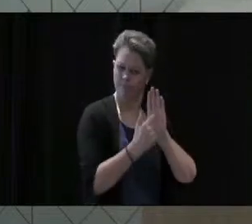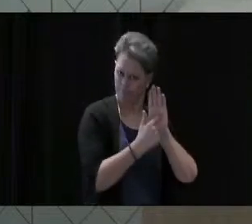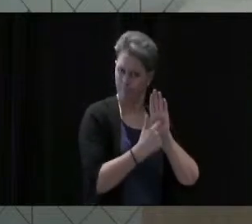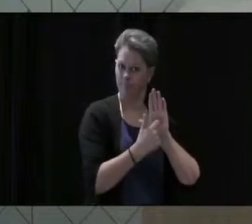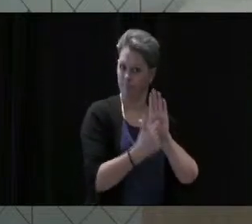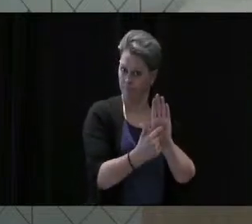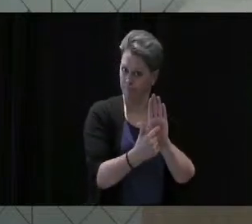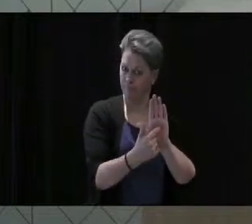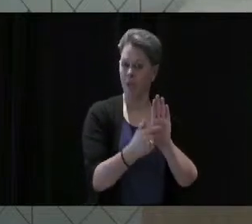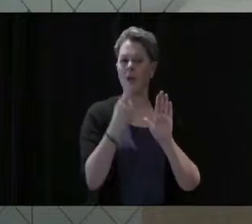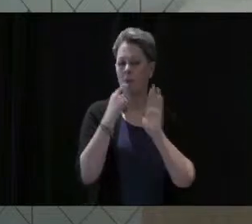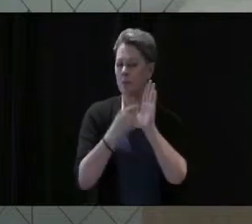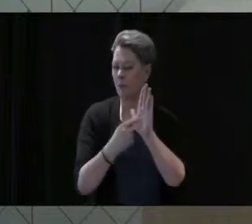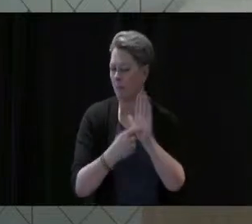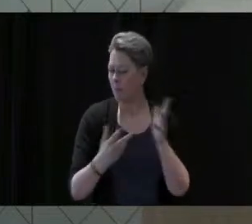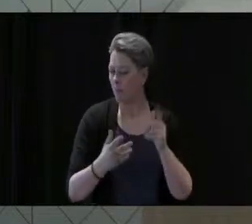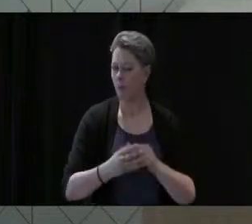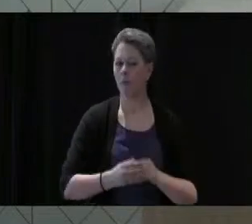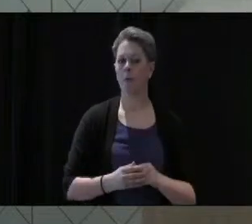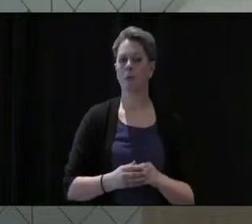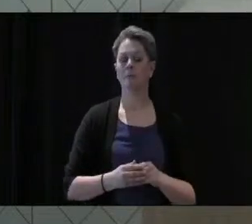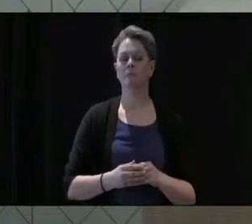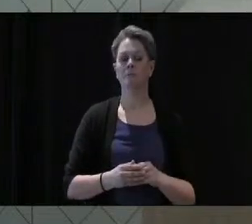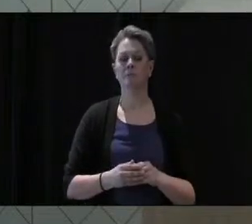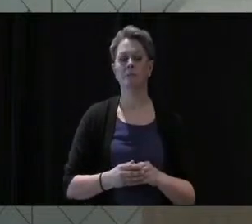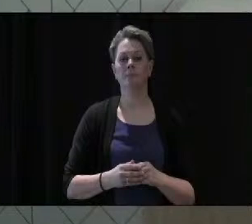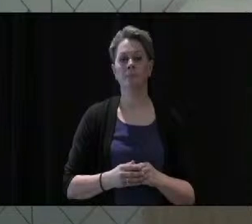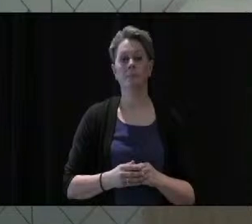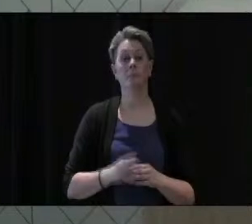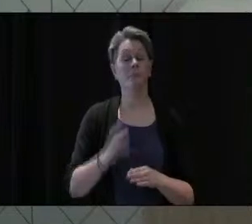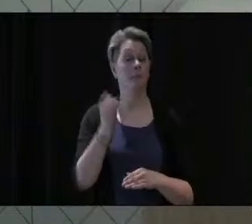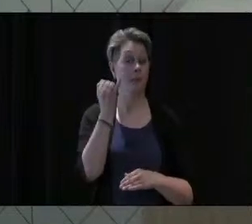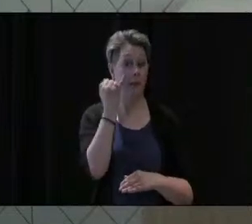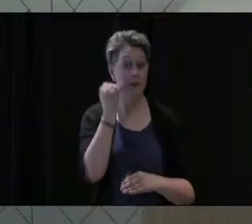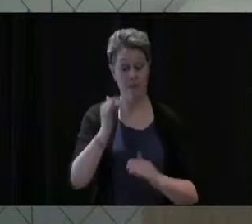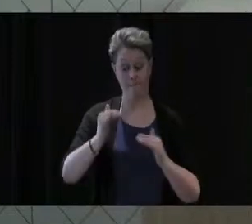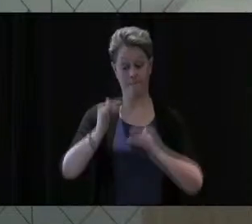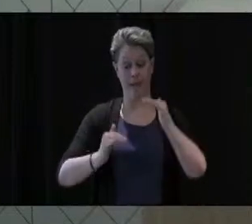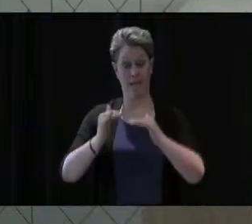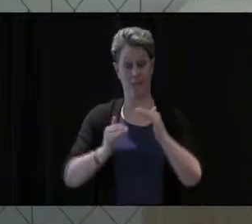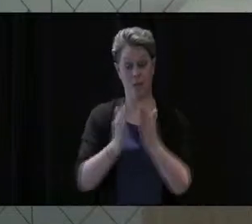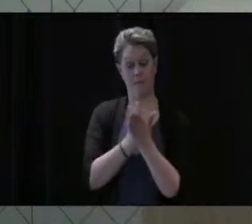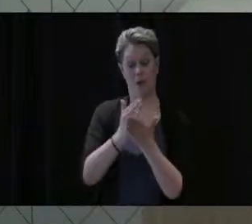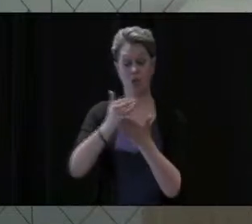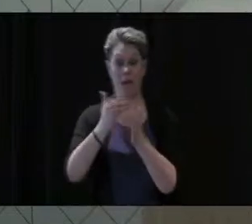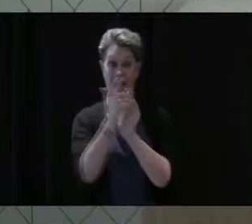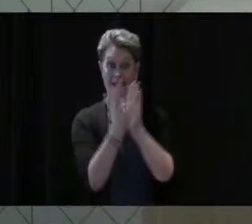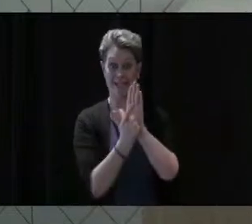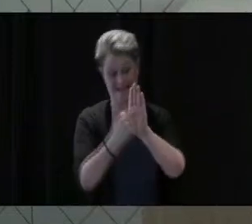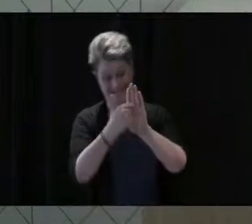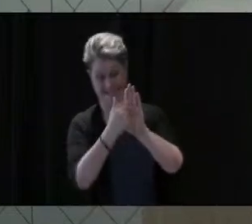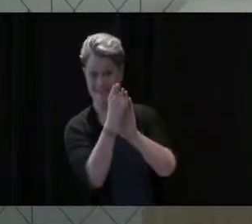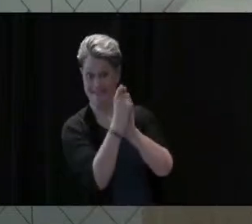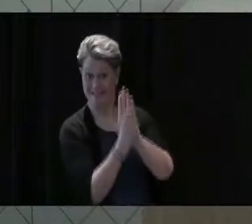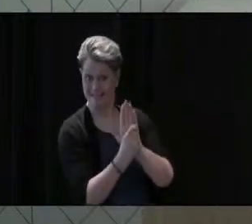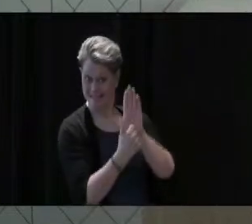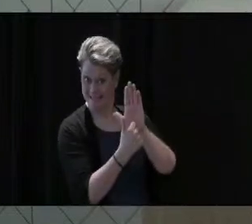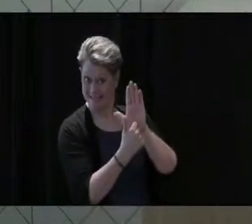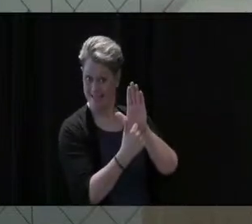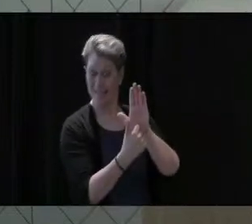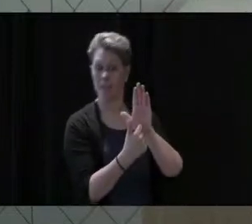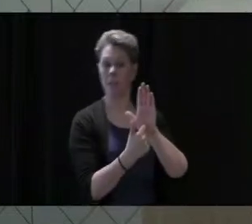example, if we are going to put in place balanced budget legislation, if we are going